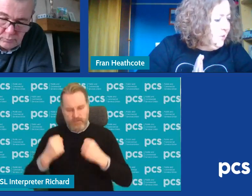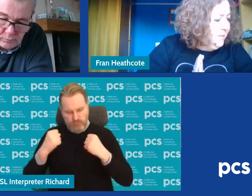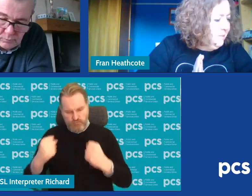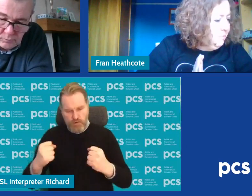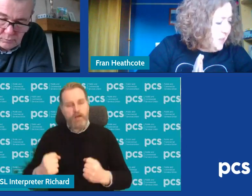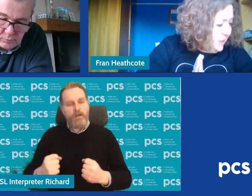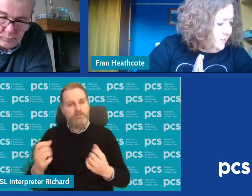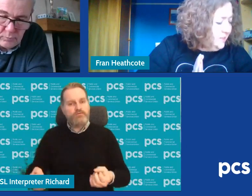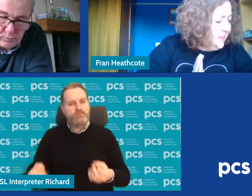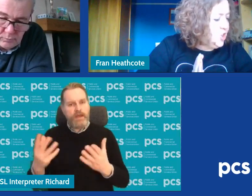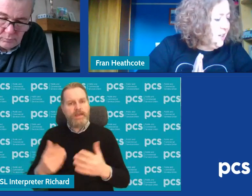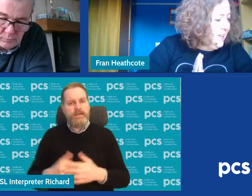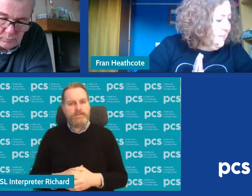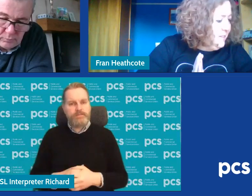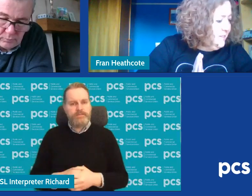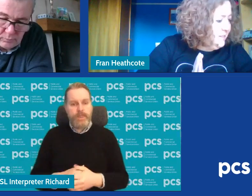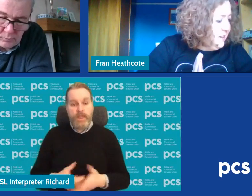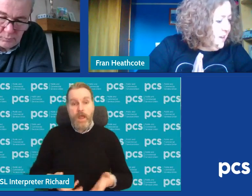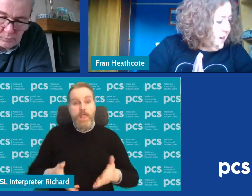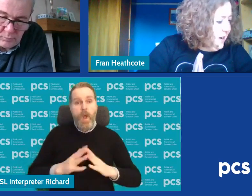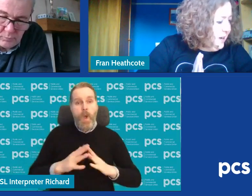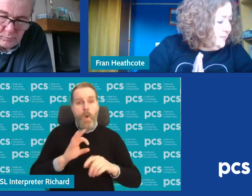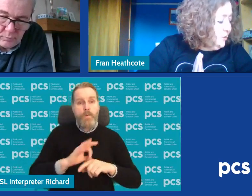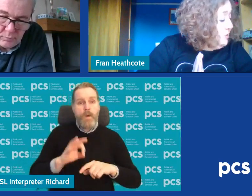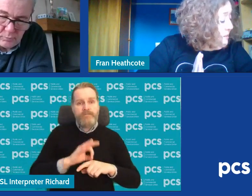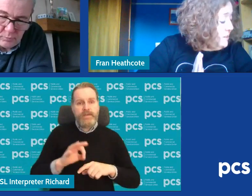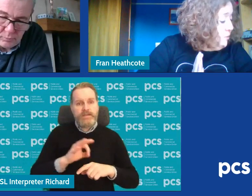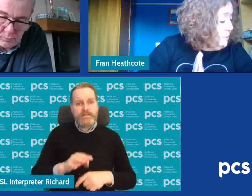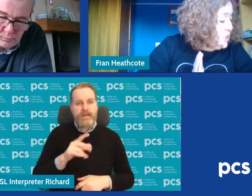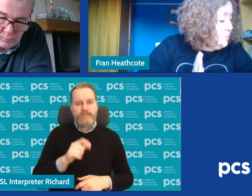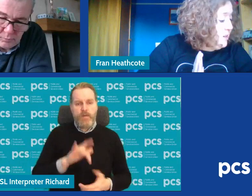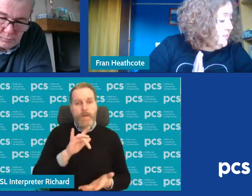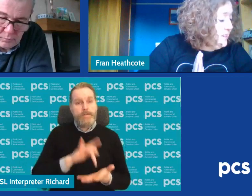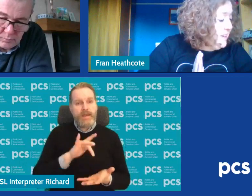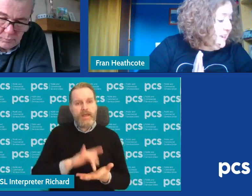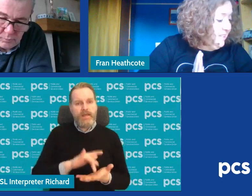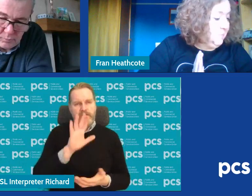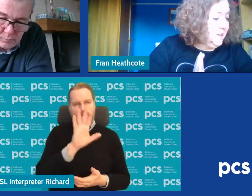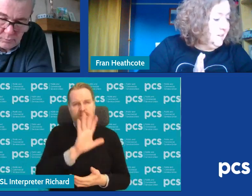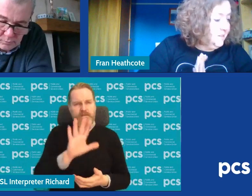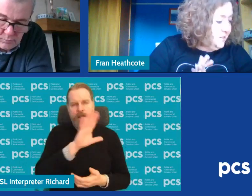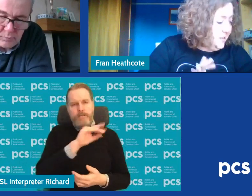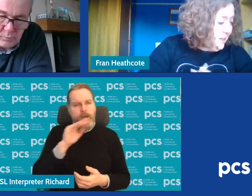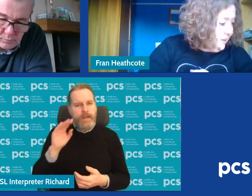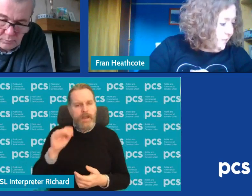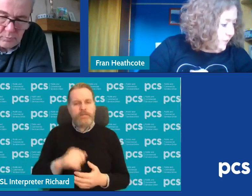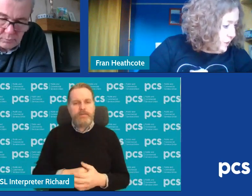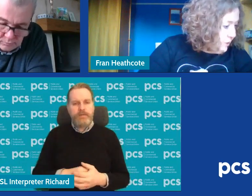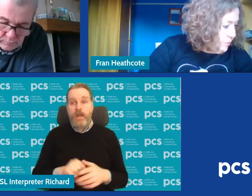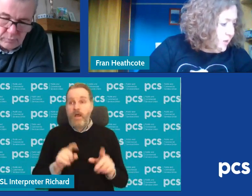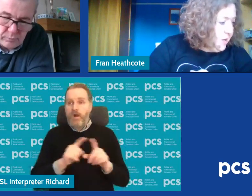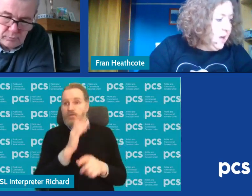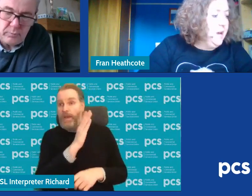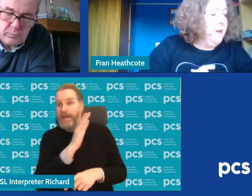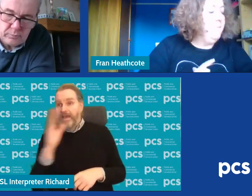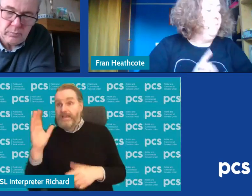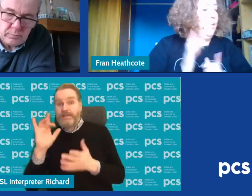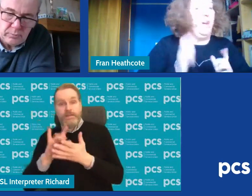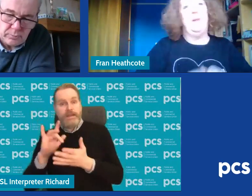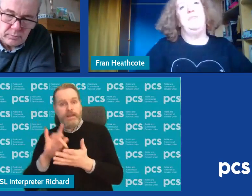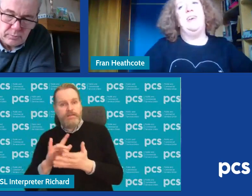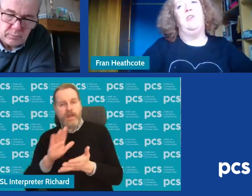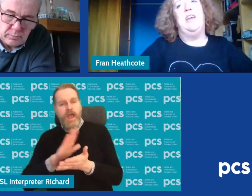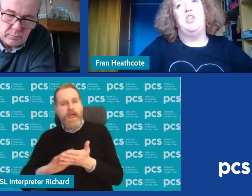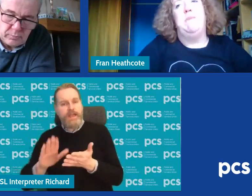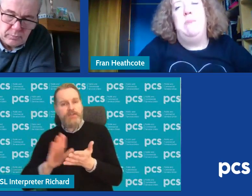Home Office Midlands, that's Charlie Harris, and solidarity from HMRC East Midlands. So thank you for those.